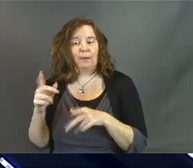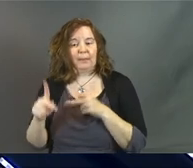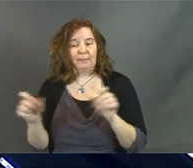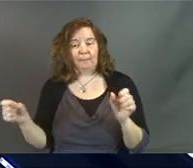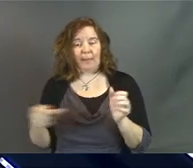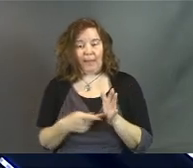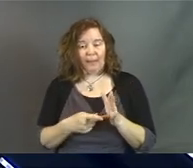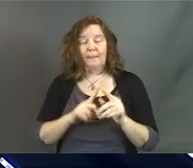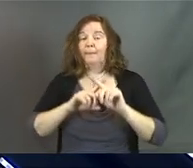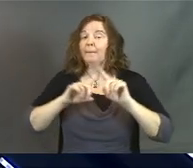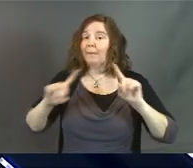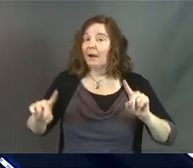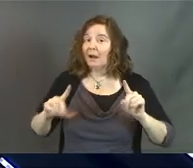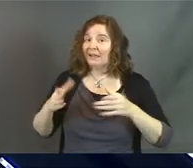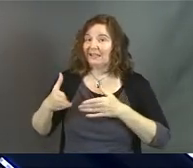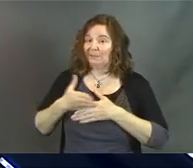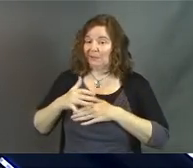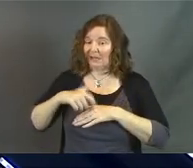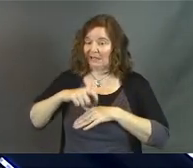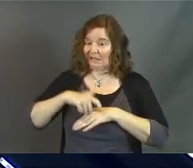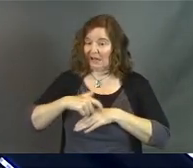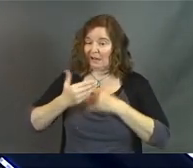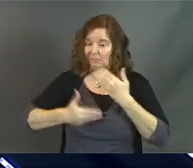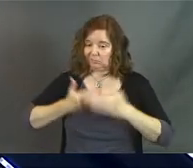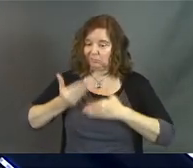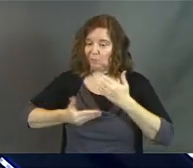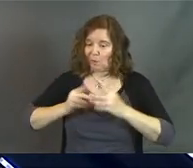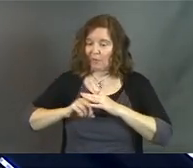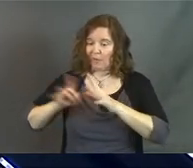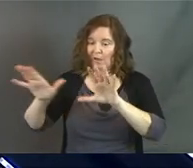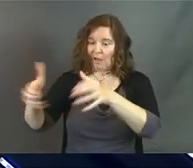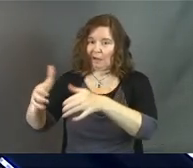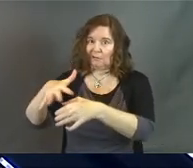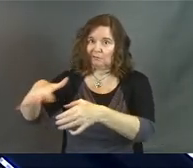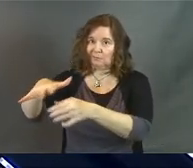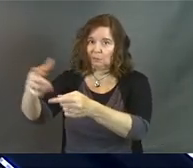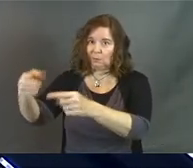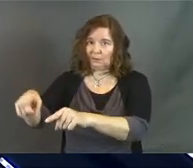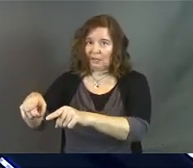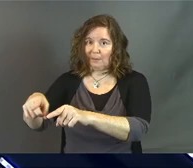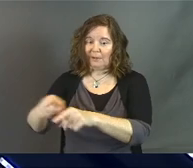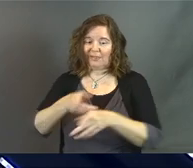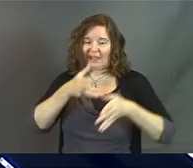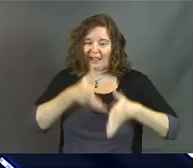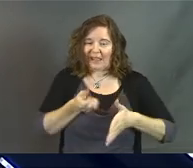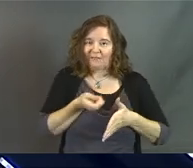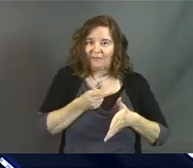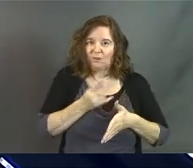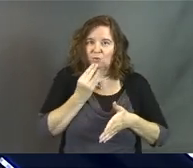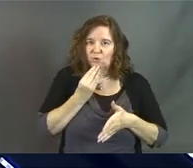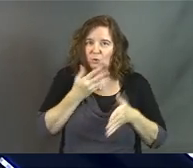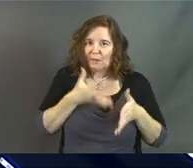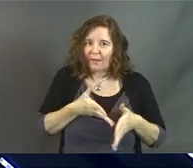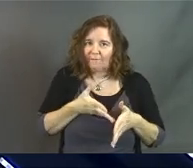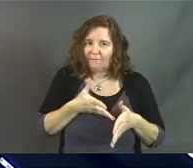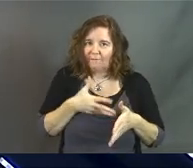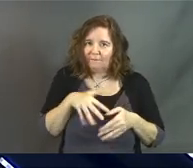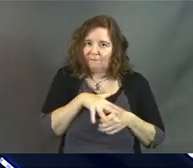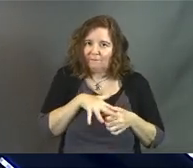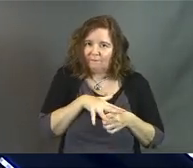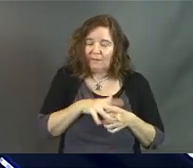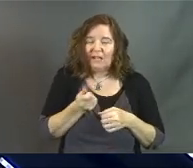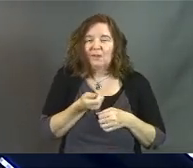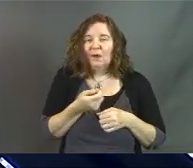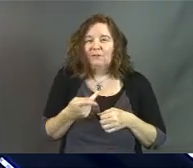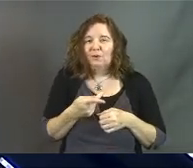his people back. But in between time, while the exile was going on, the Assyrians left just a few Jews there. And